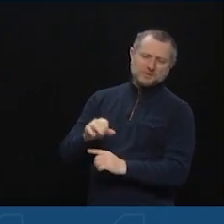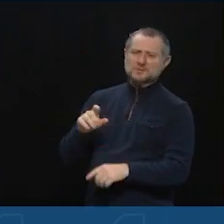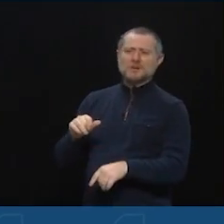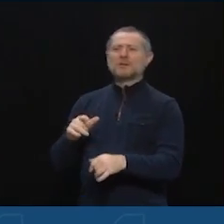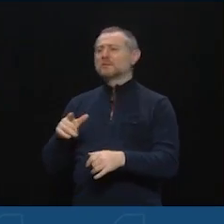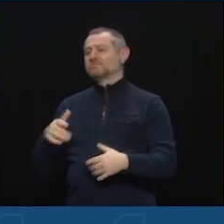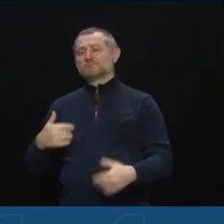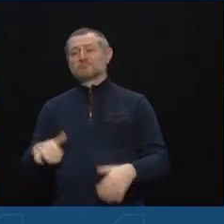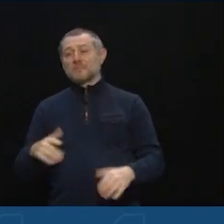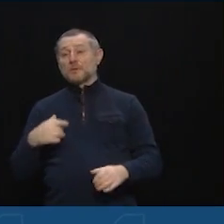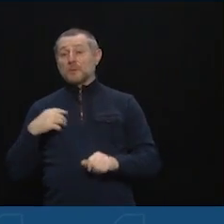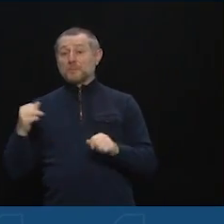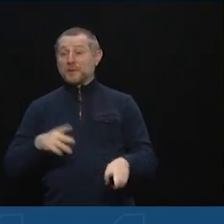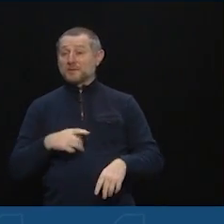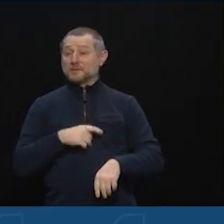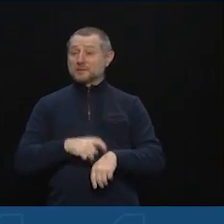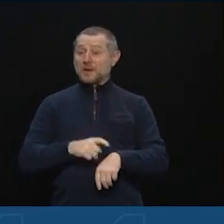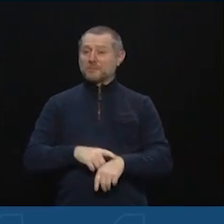5:05.